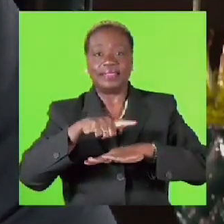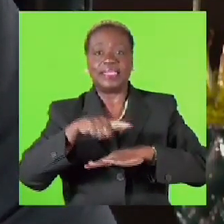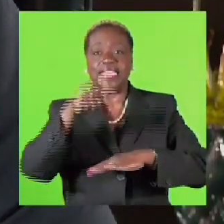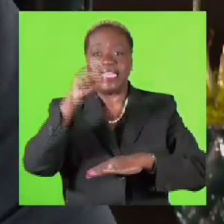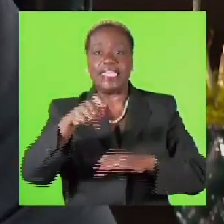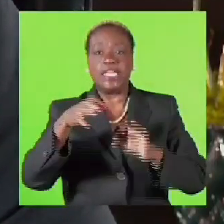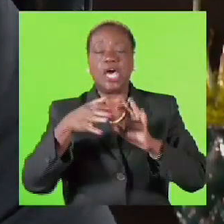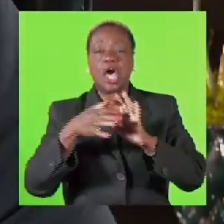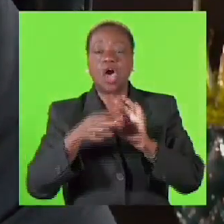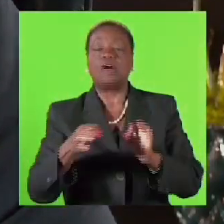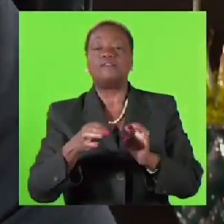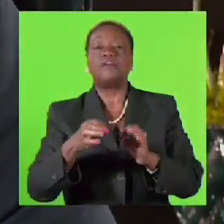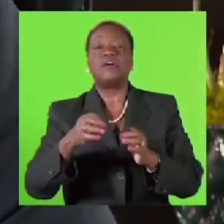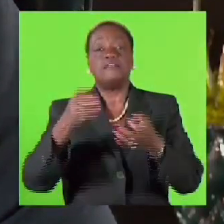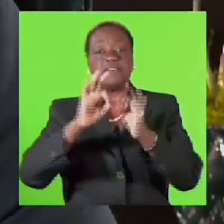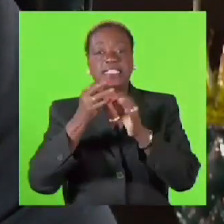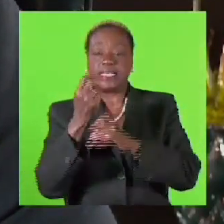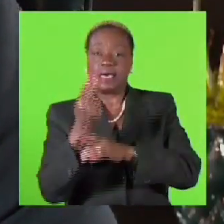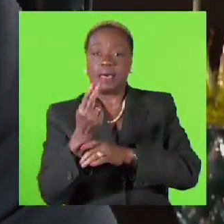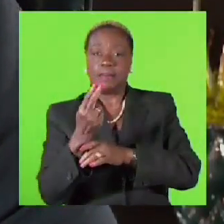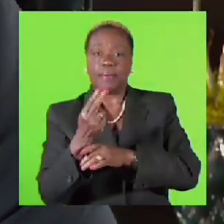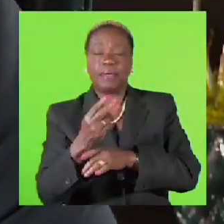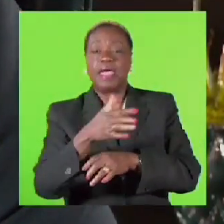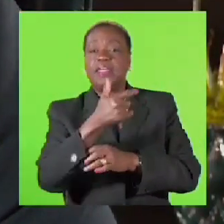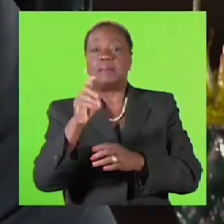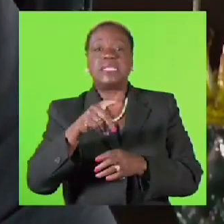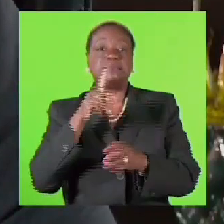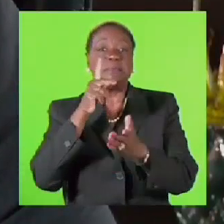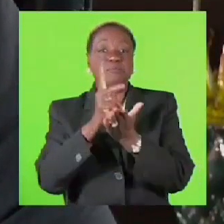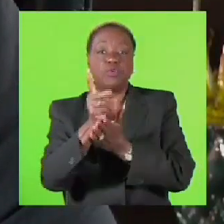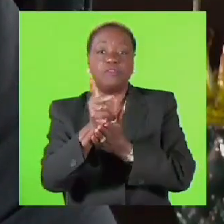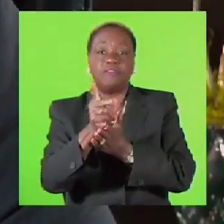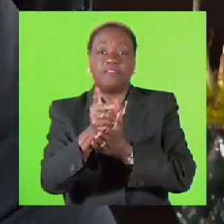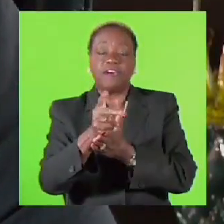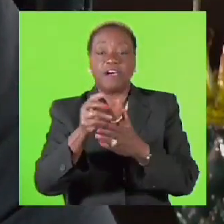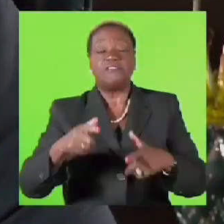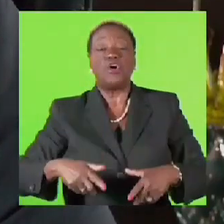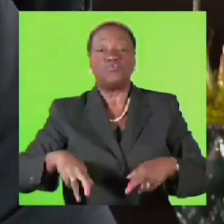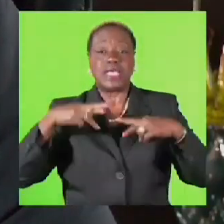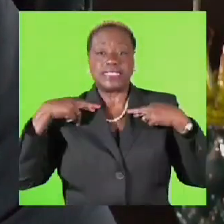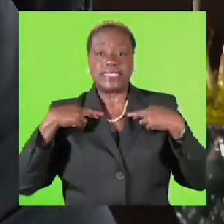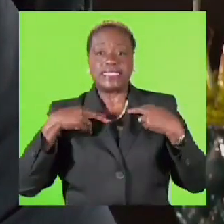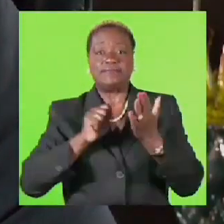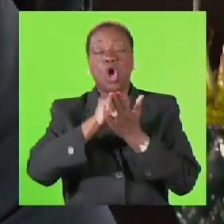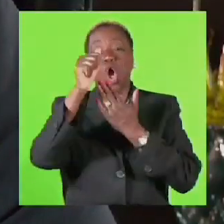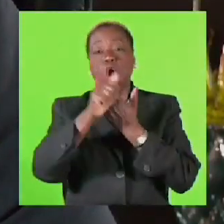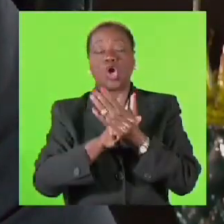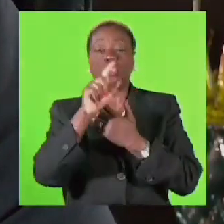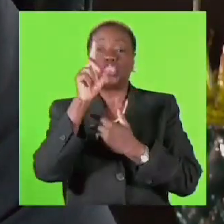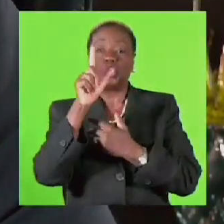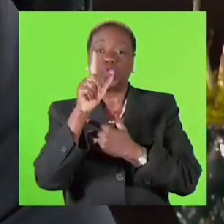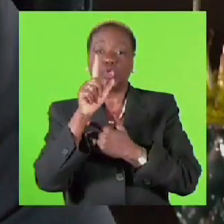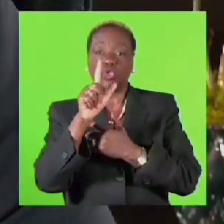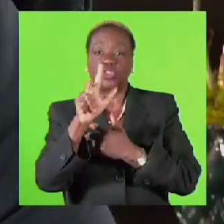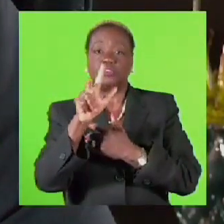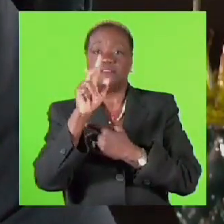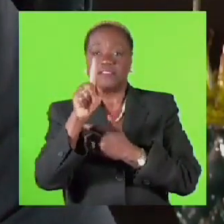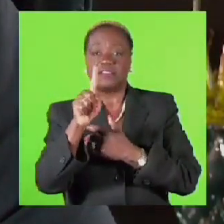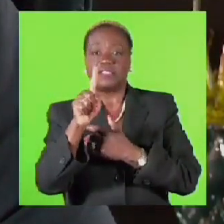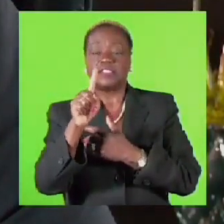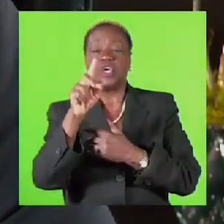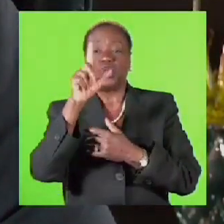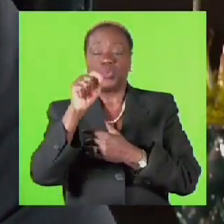need of repair. There must be proof of residence as of August 31st,